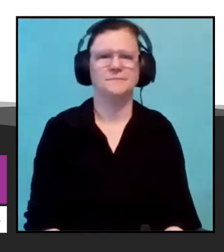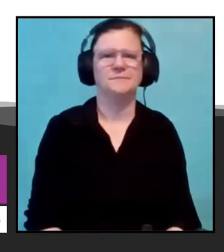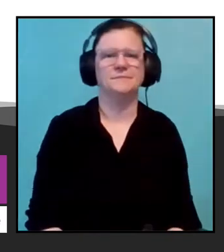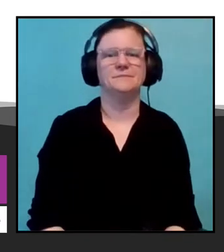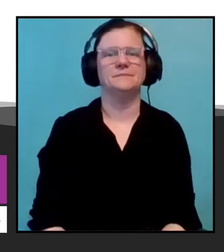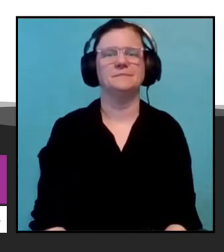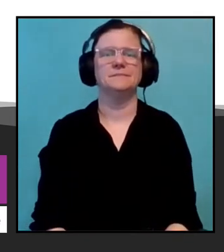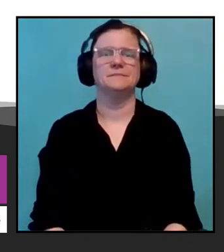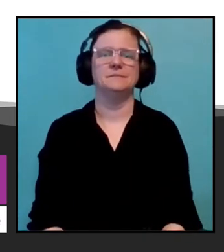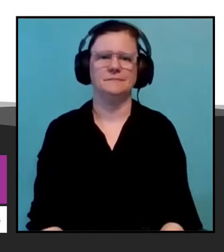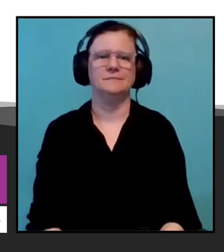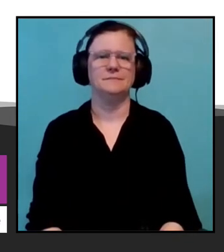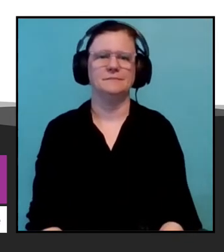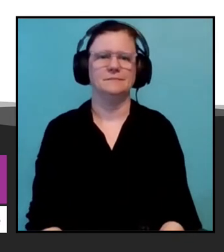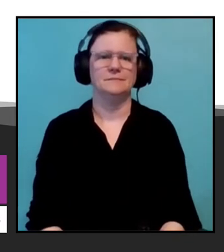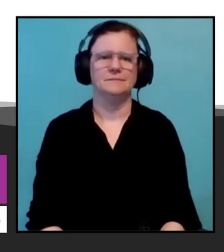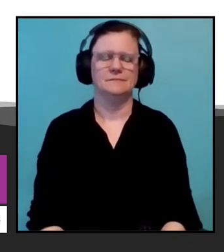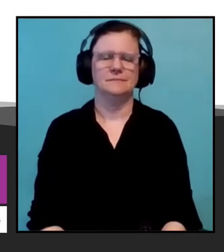Next slide.